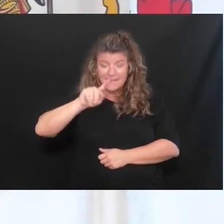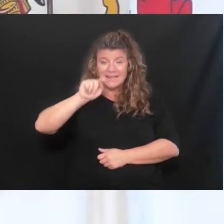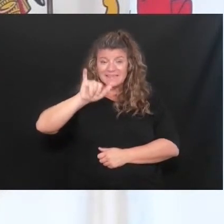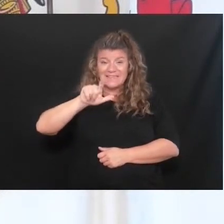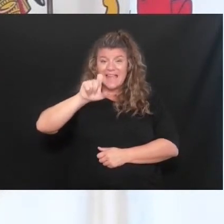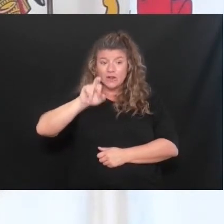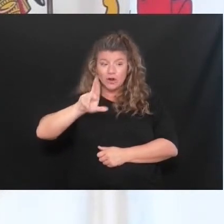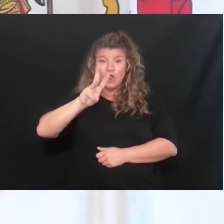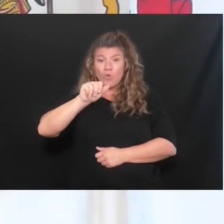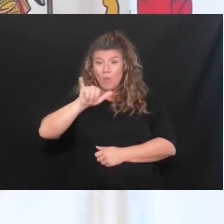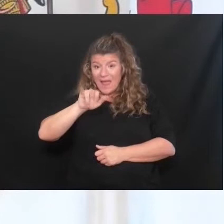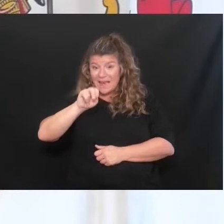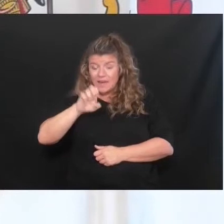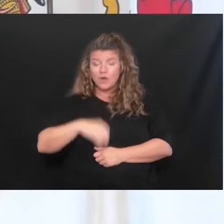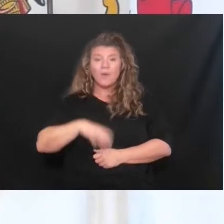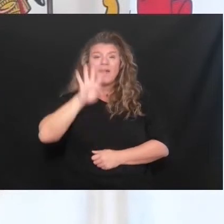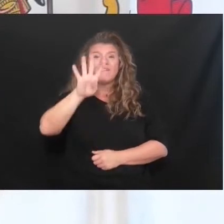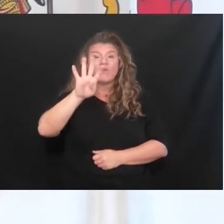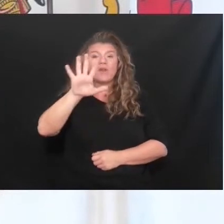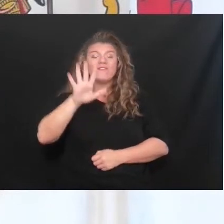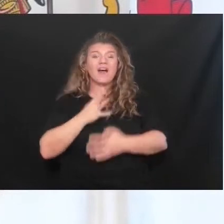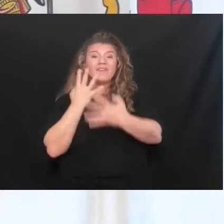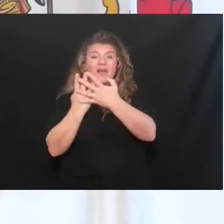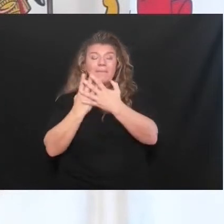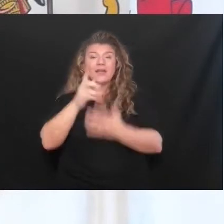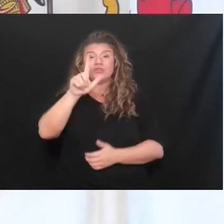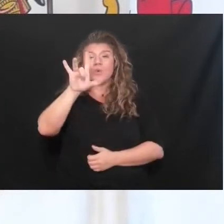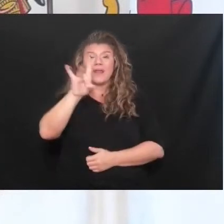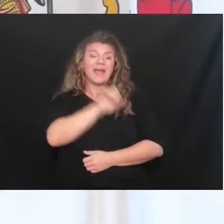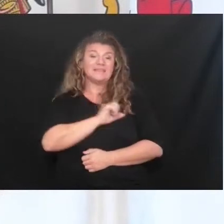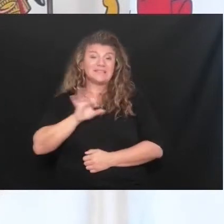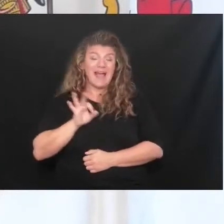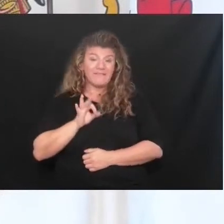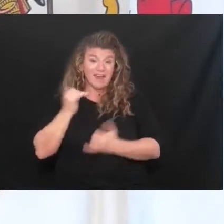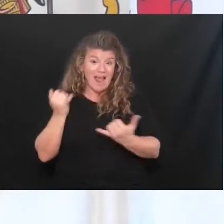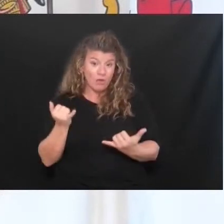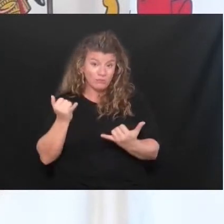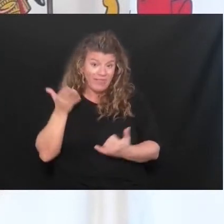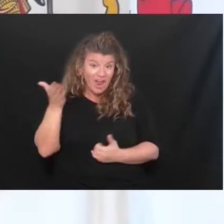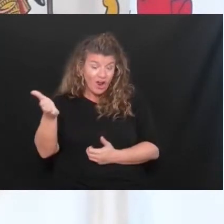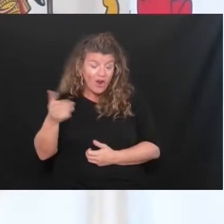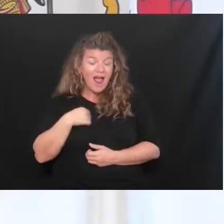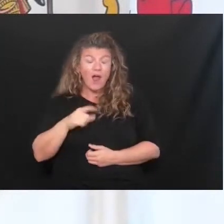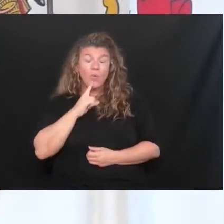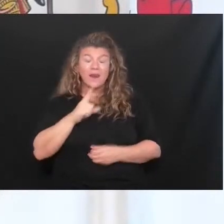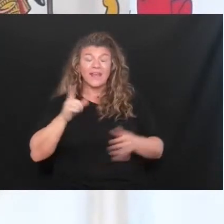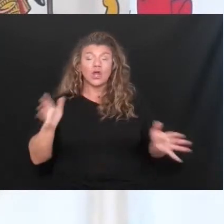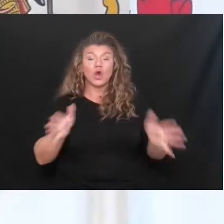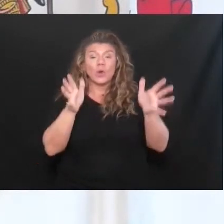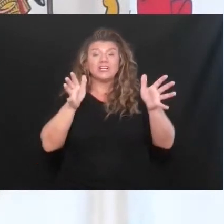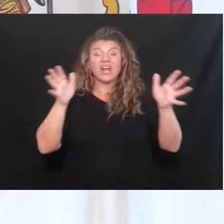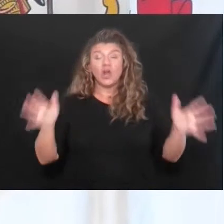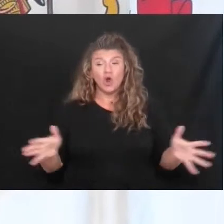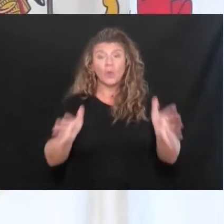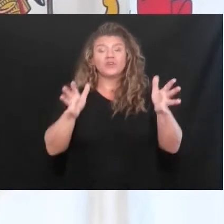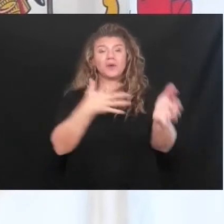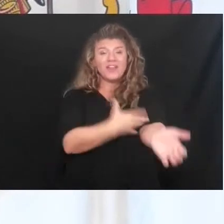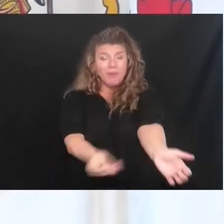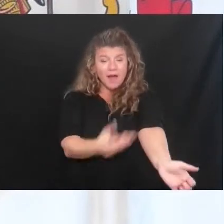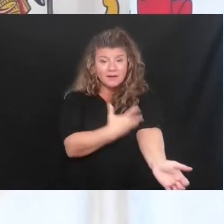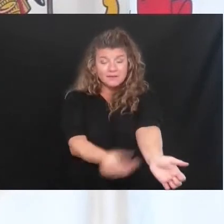have 45 inmates and 28 staff cases now. I really have encouraged you to give